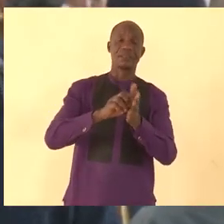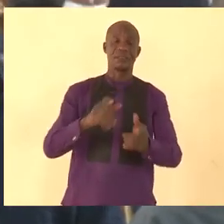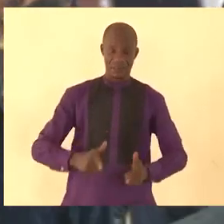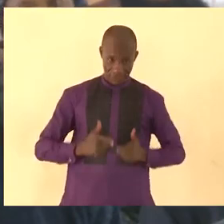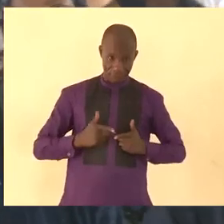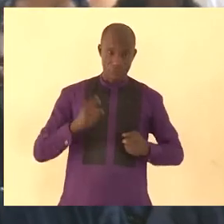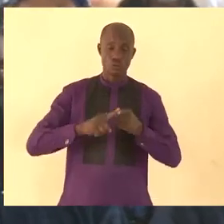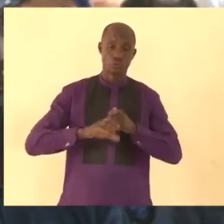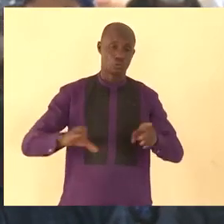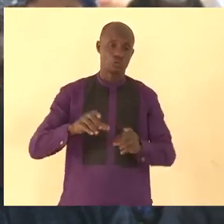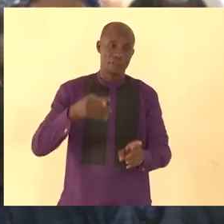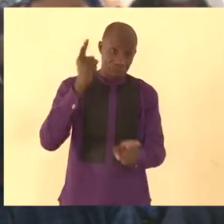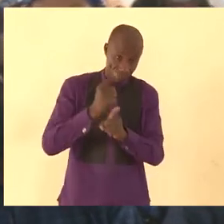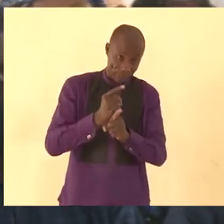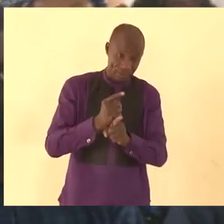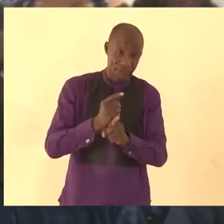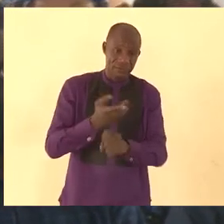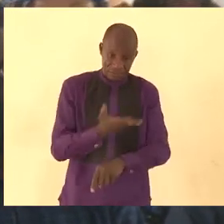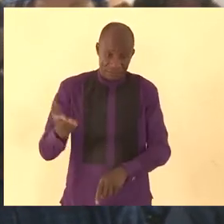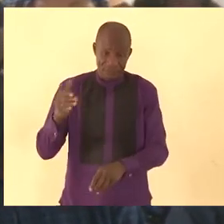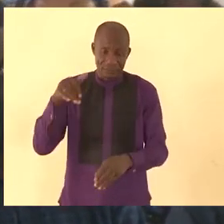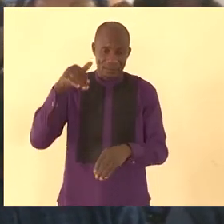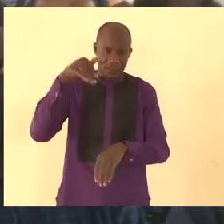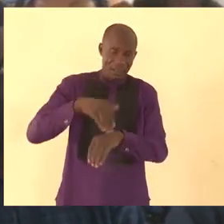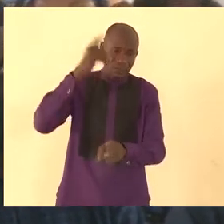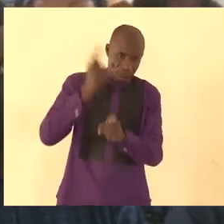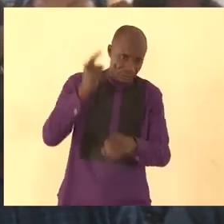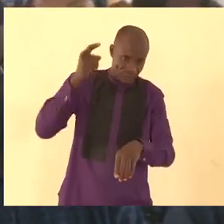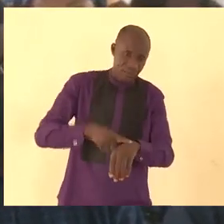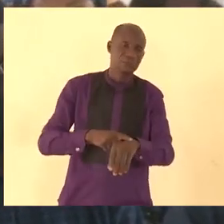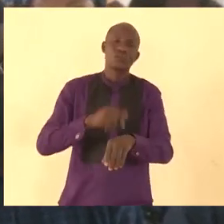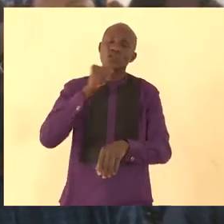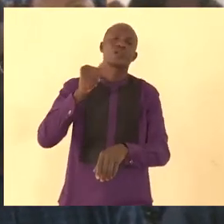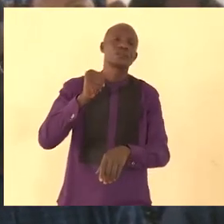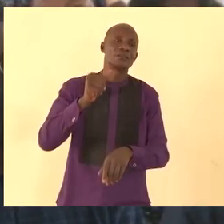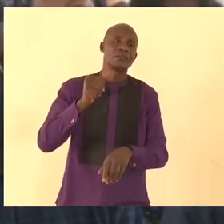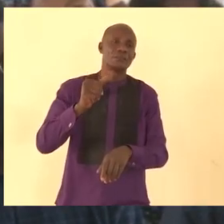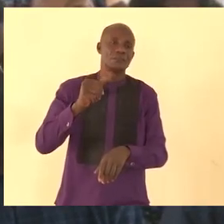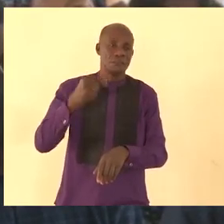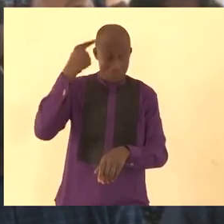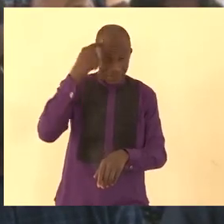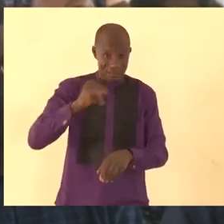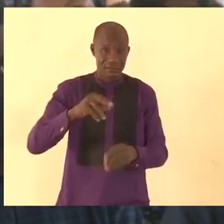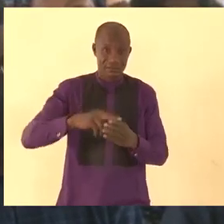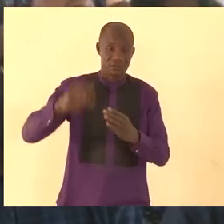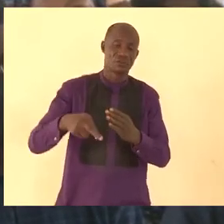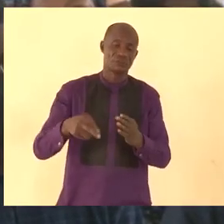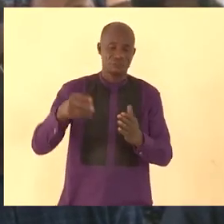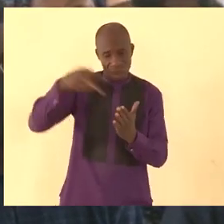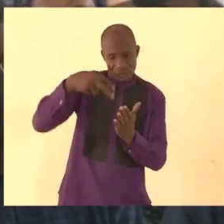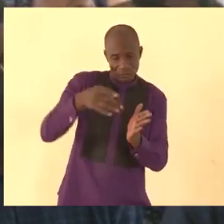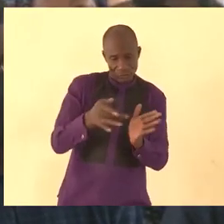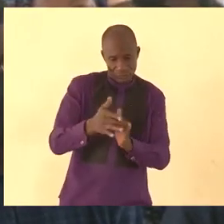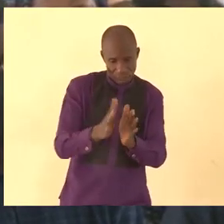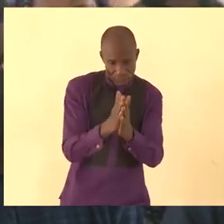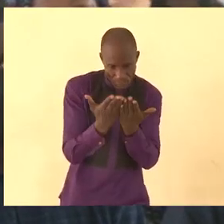the right thing at the right time, irrespective of the consequences, to read the Bible more, to